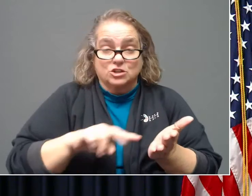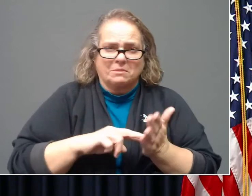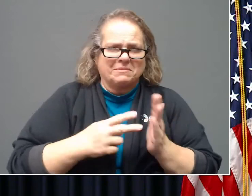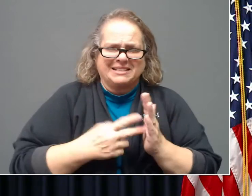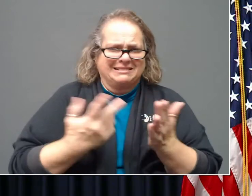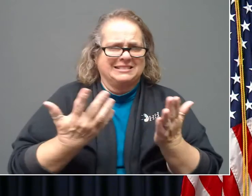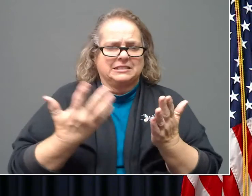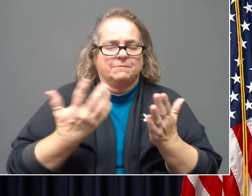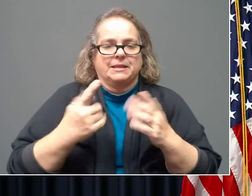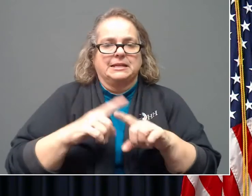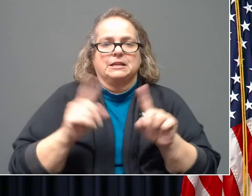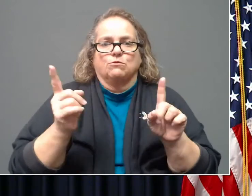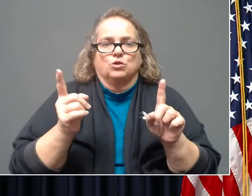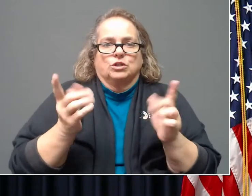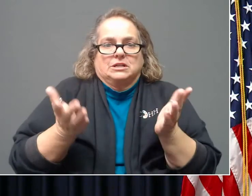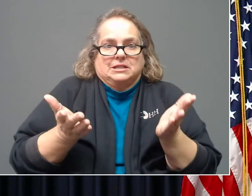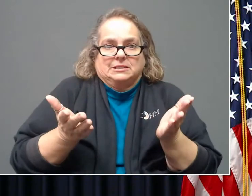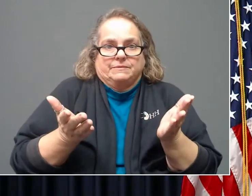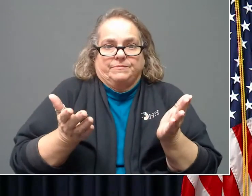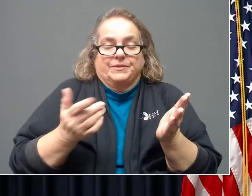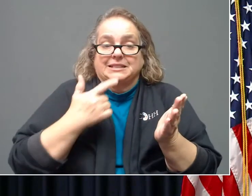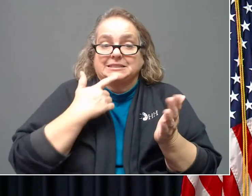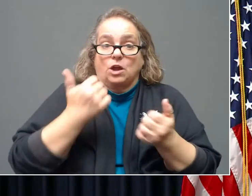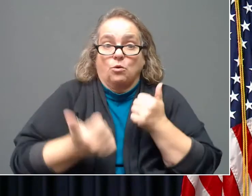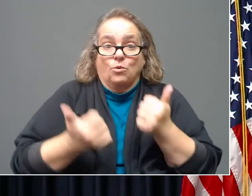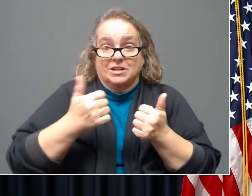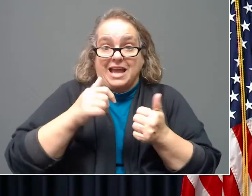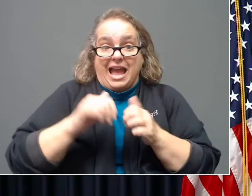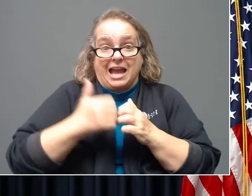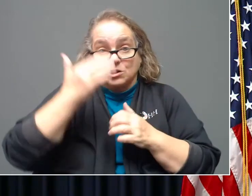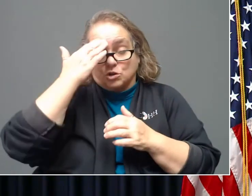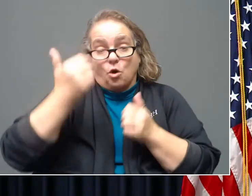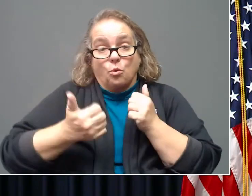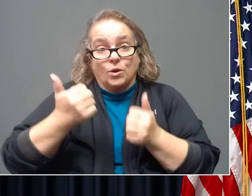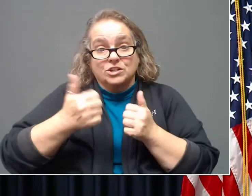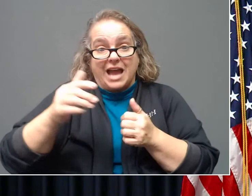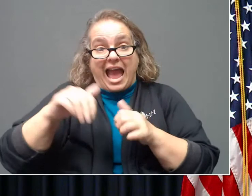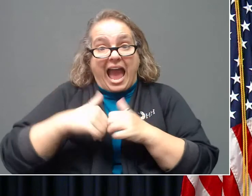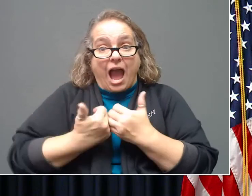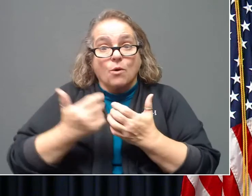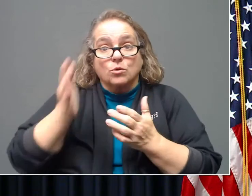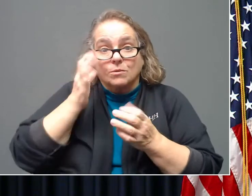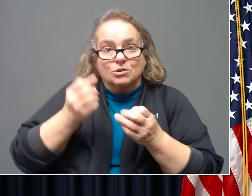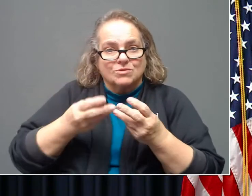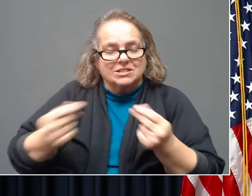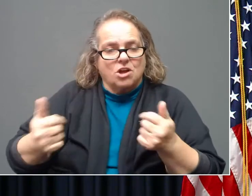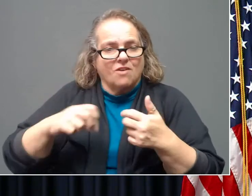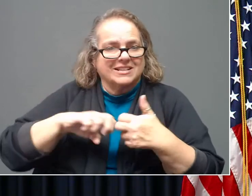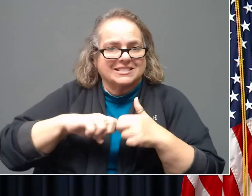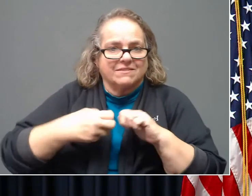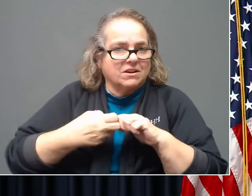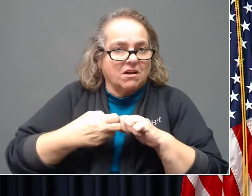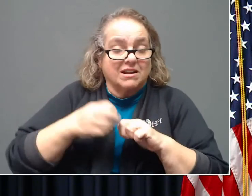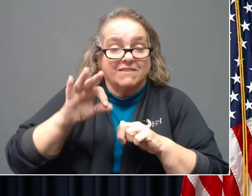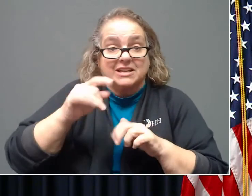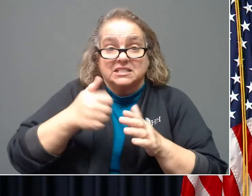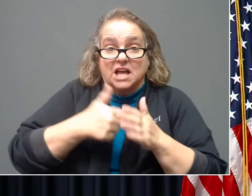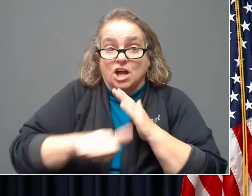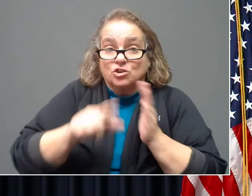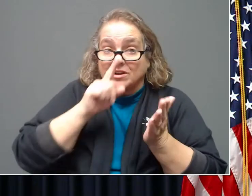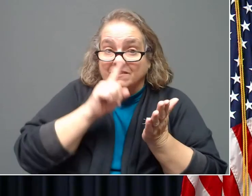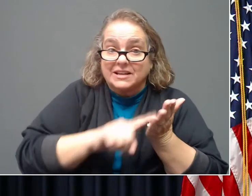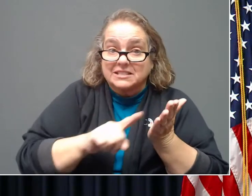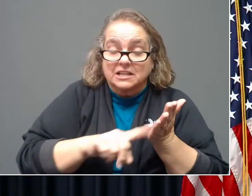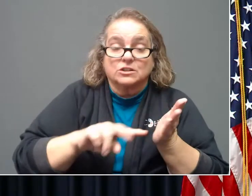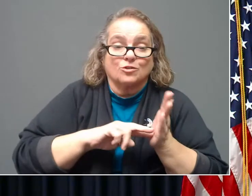exactly when someone's will be resolved is difficult. If it is under investigation, there are issues that